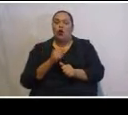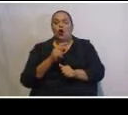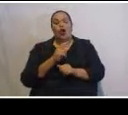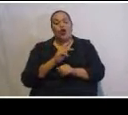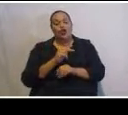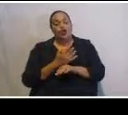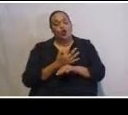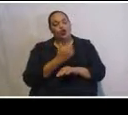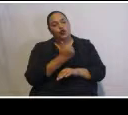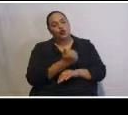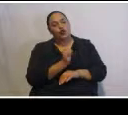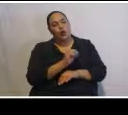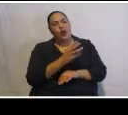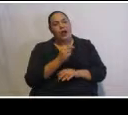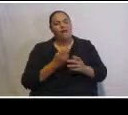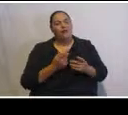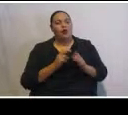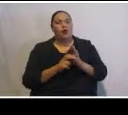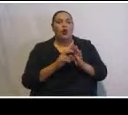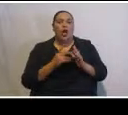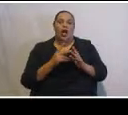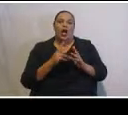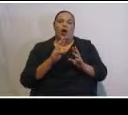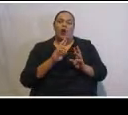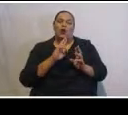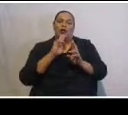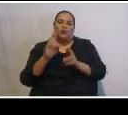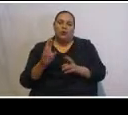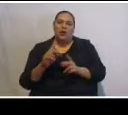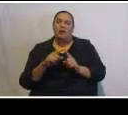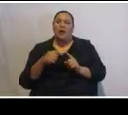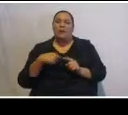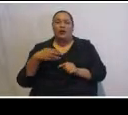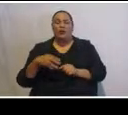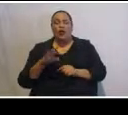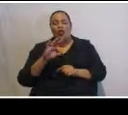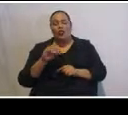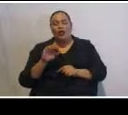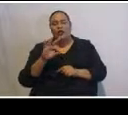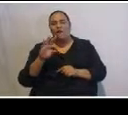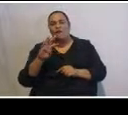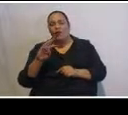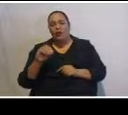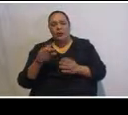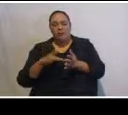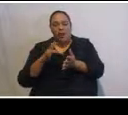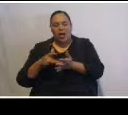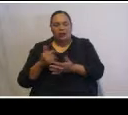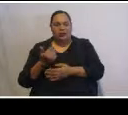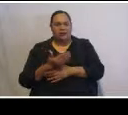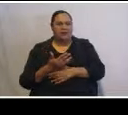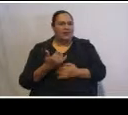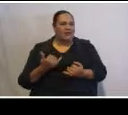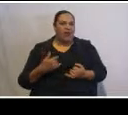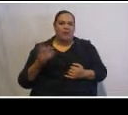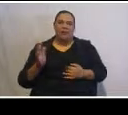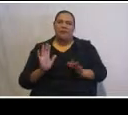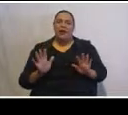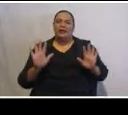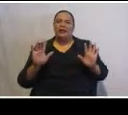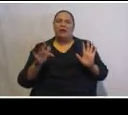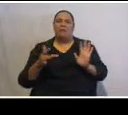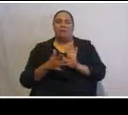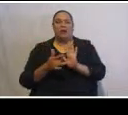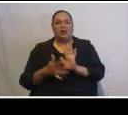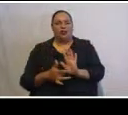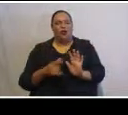its rules by way it makes decisions. But I used to come here with 30, 40 pages of submission. Now I come with 10 pages, because